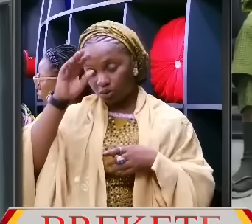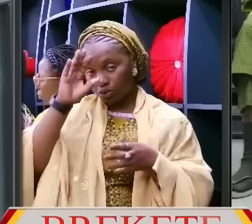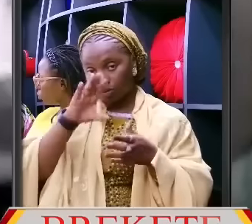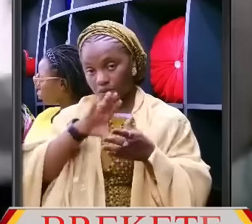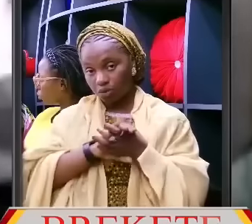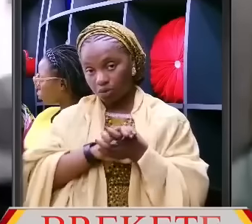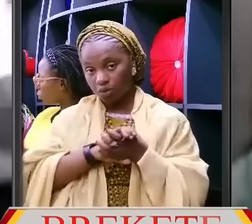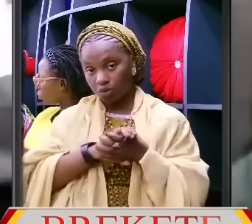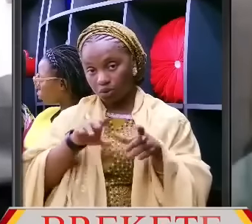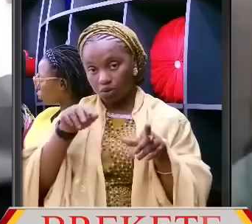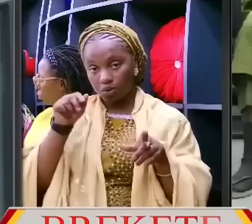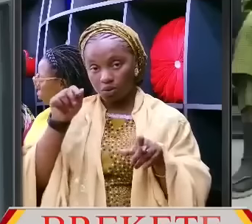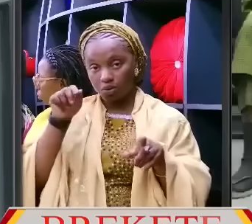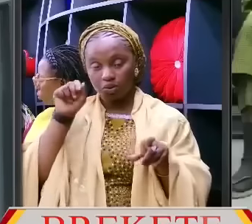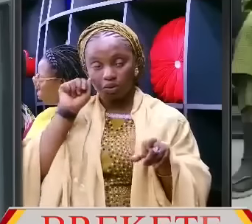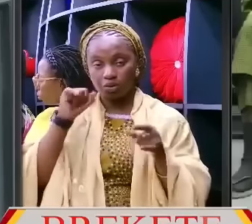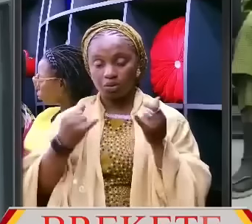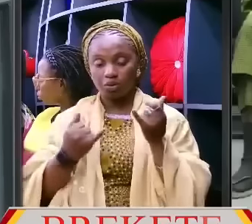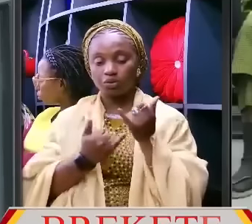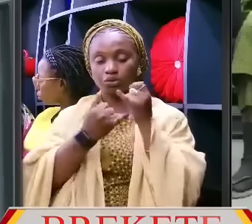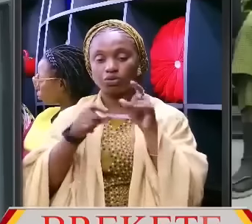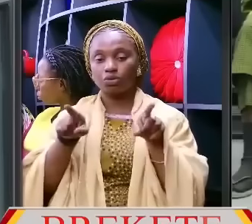Thank you. Now,